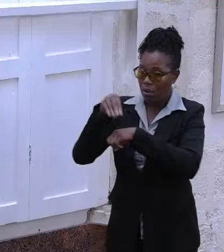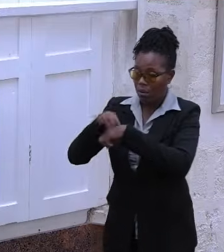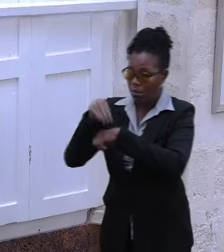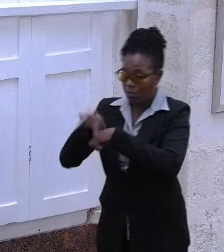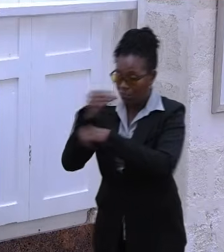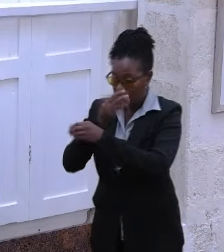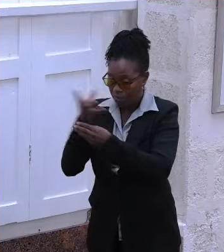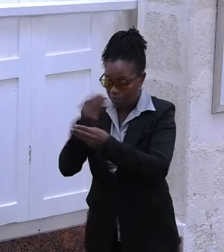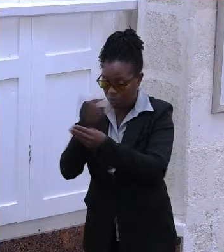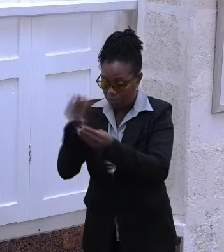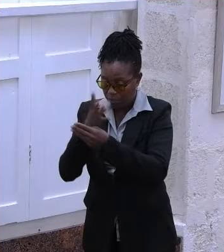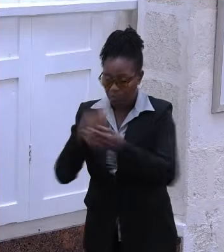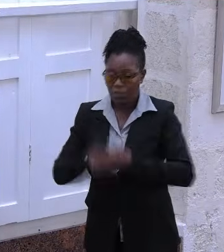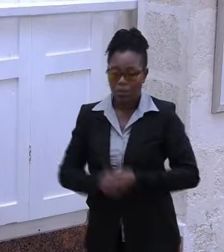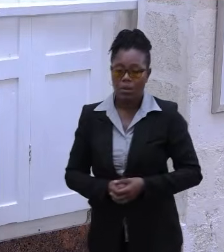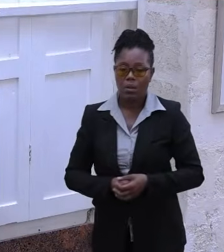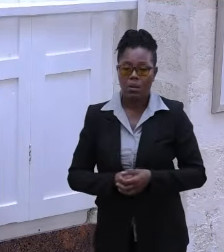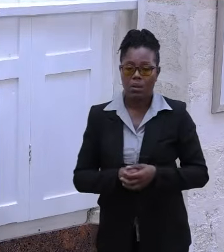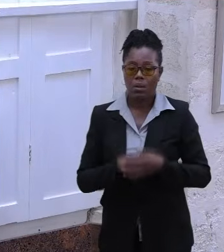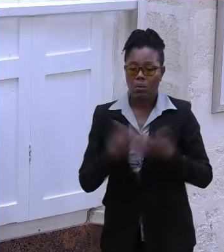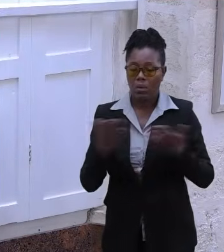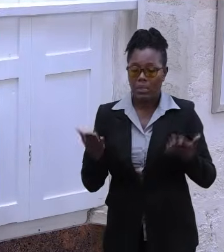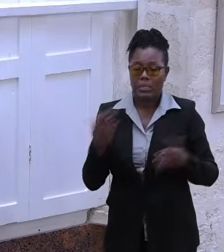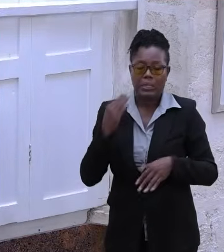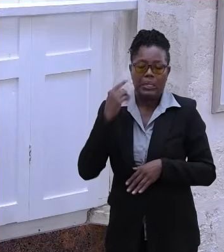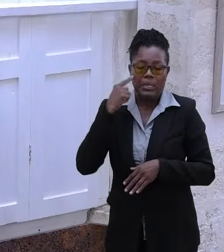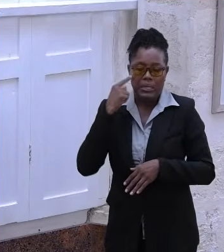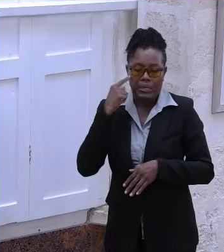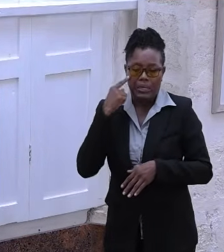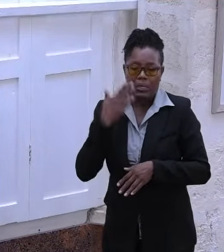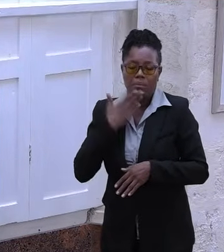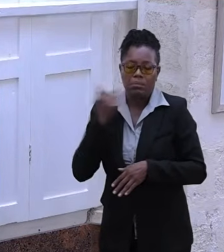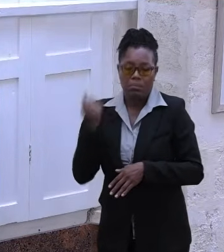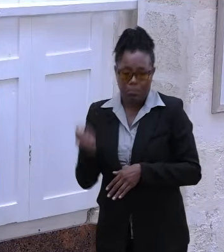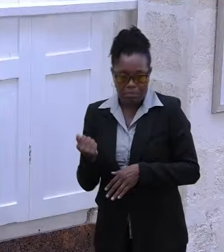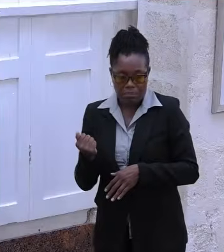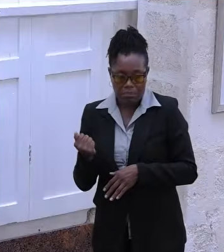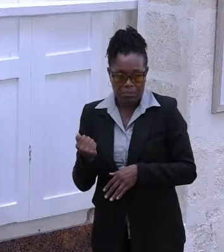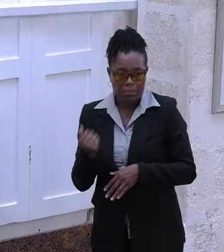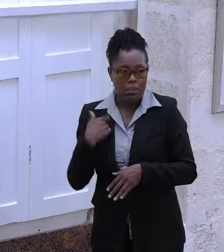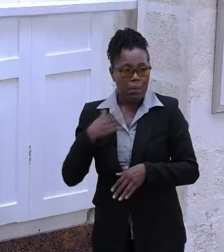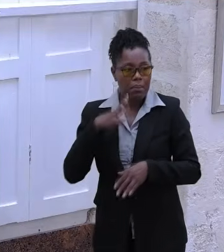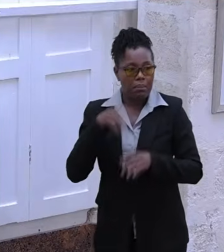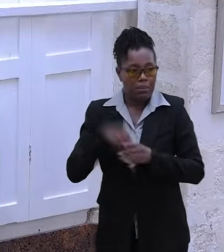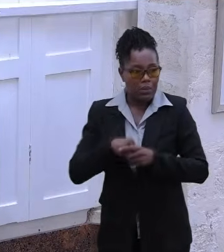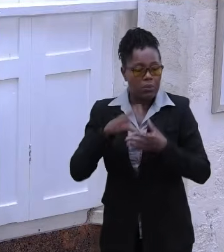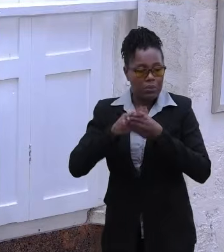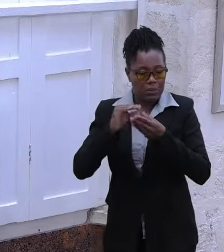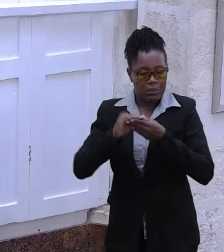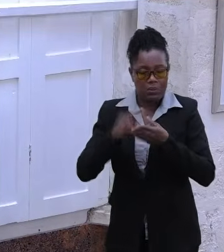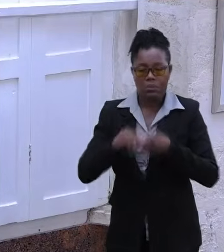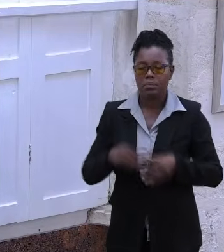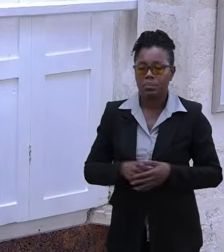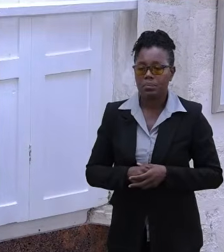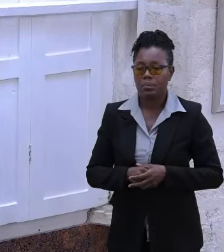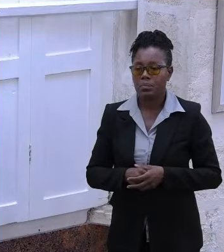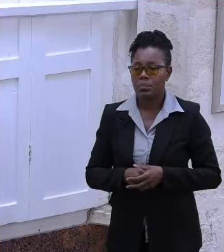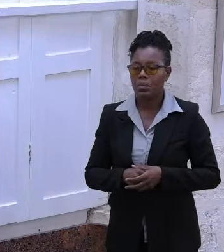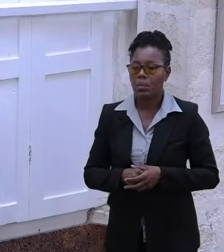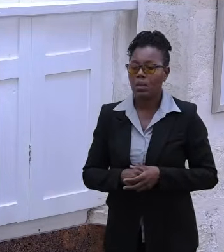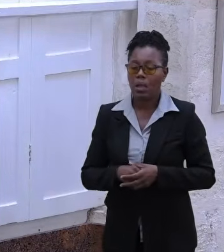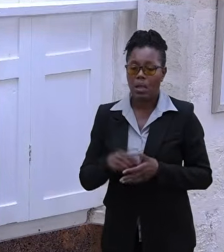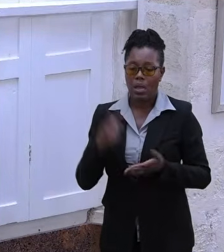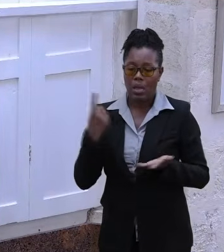submissions, to advise on what would be an appropriate thing. But I, in my submission, would say that I see